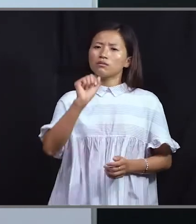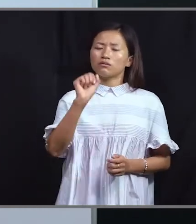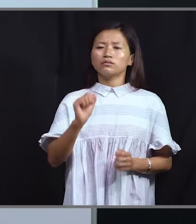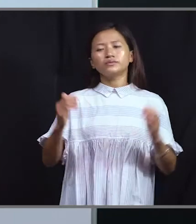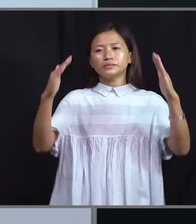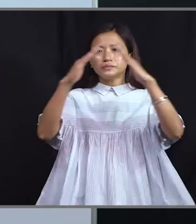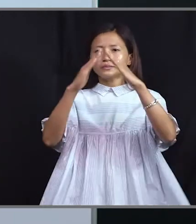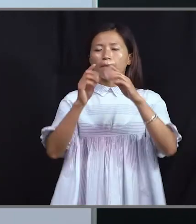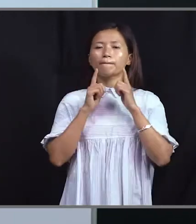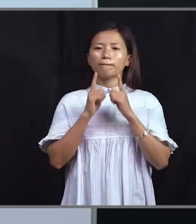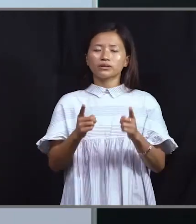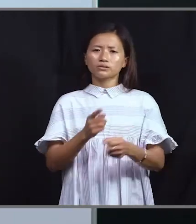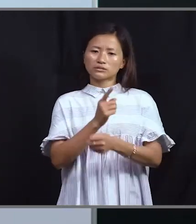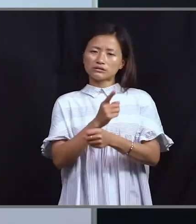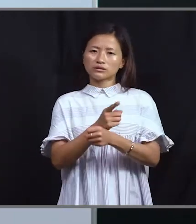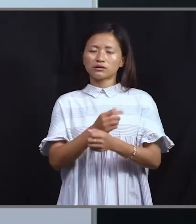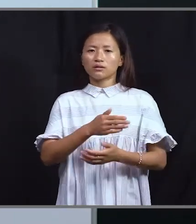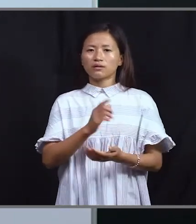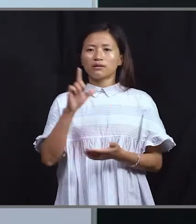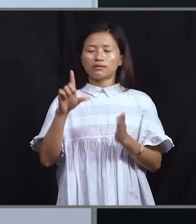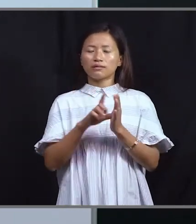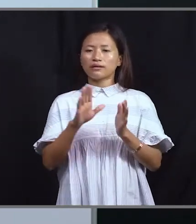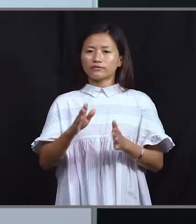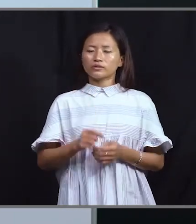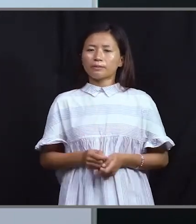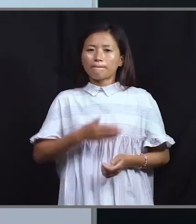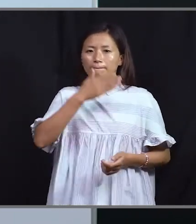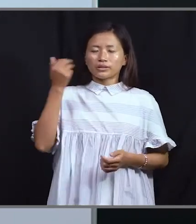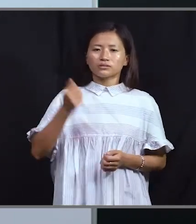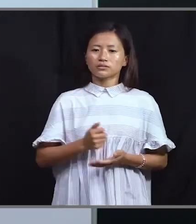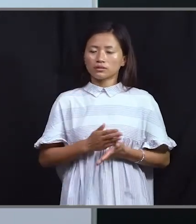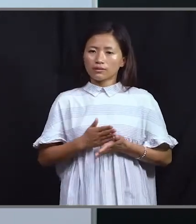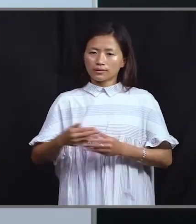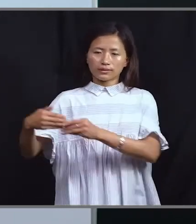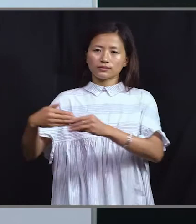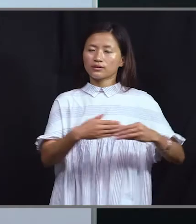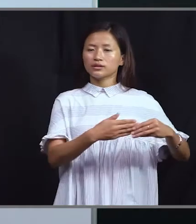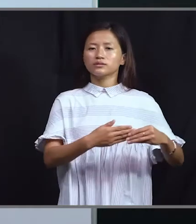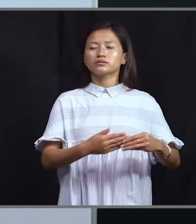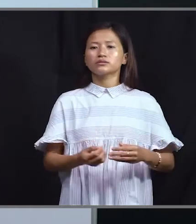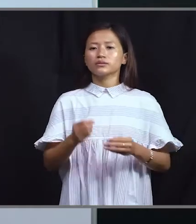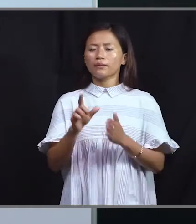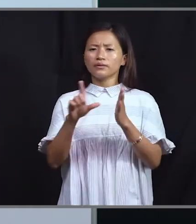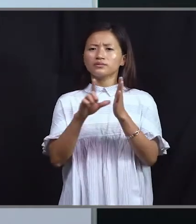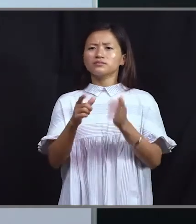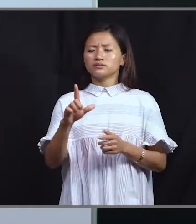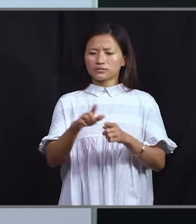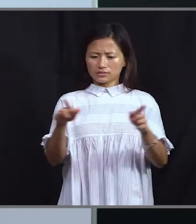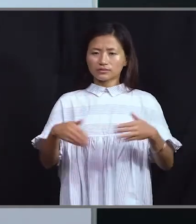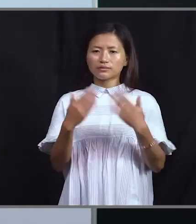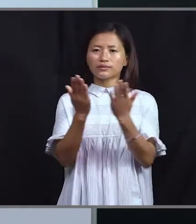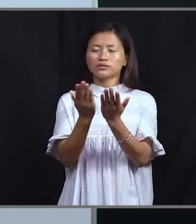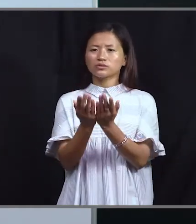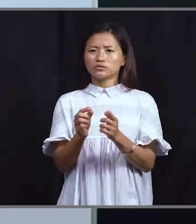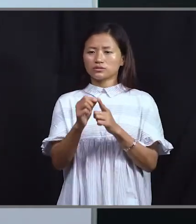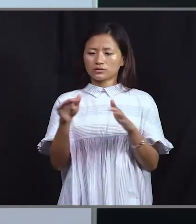But we teachers, we are trying our level best and then guiding you in your, in preparing your lesson through this platform. Yes or